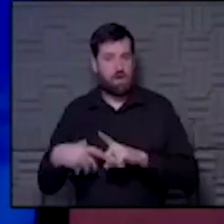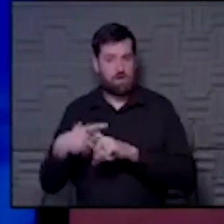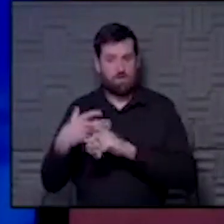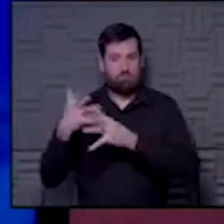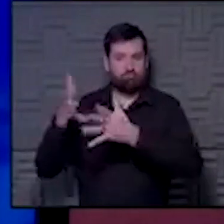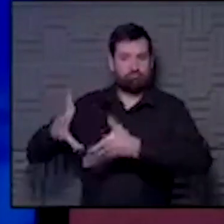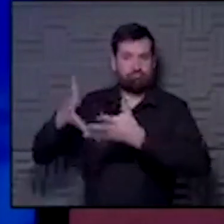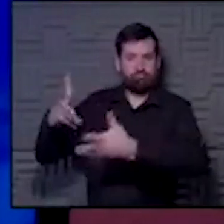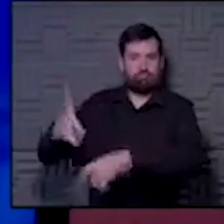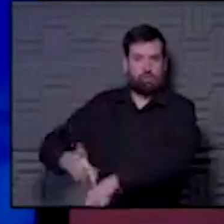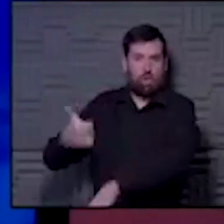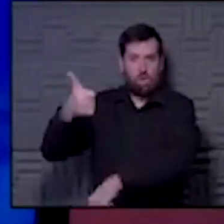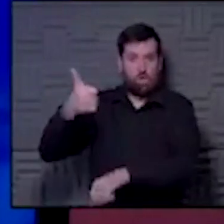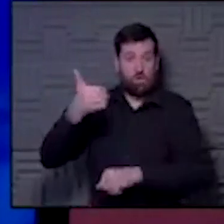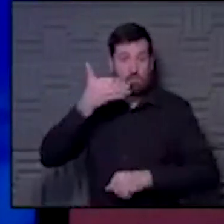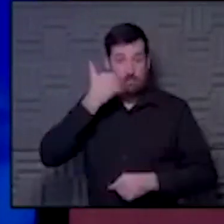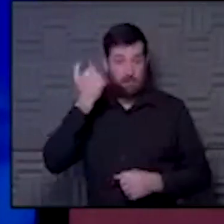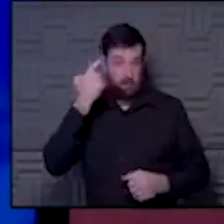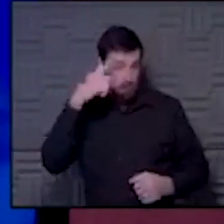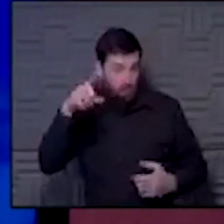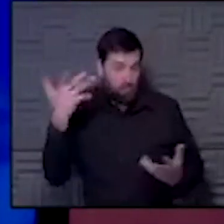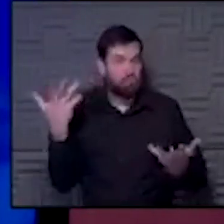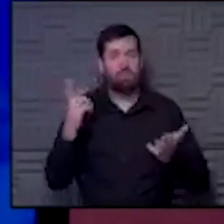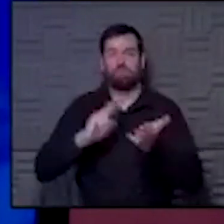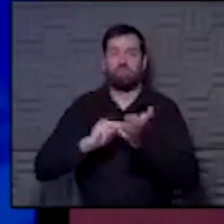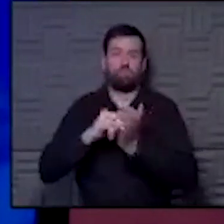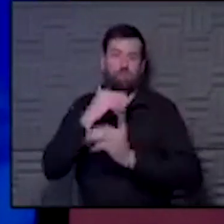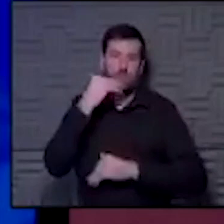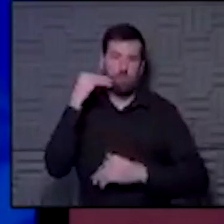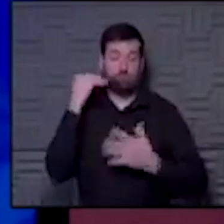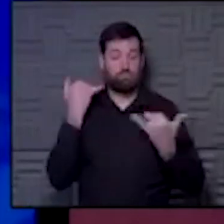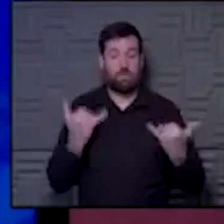result would be better served going out to nursing homes, because the plan